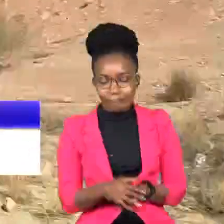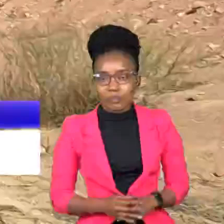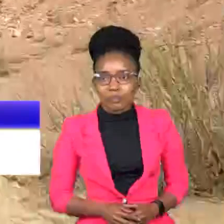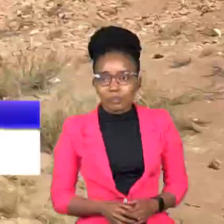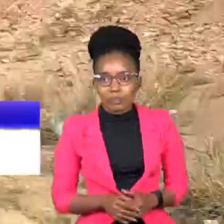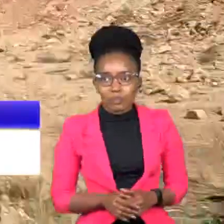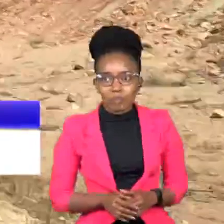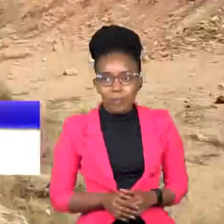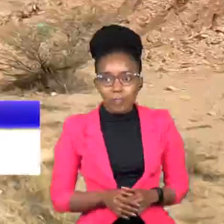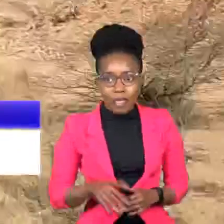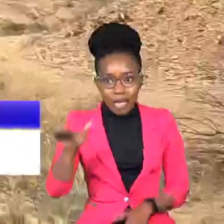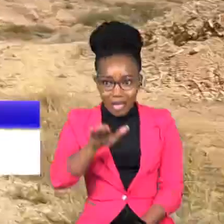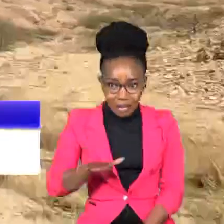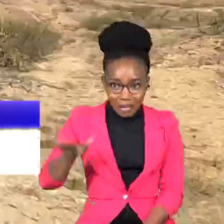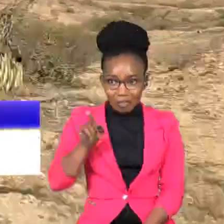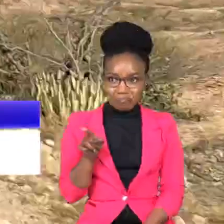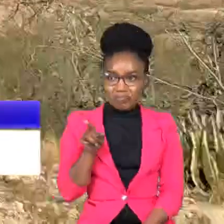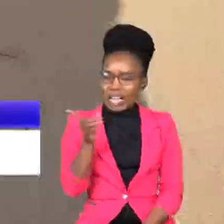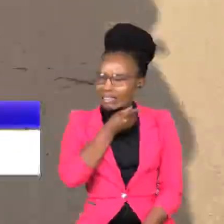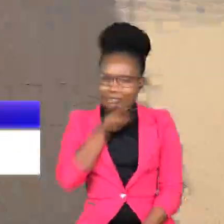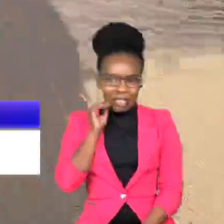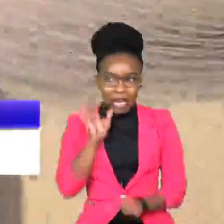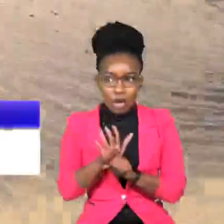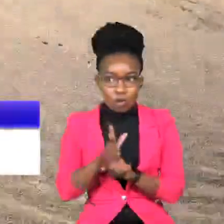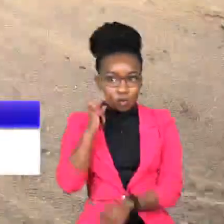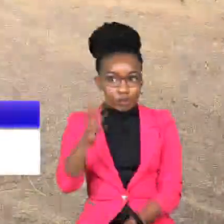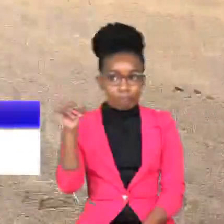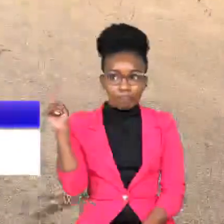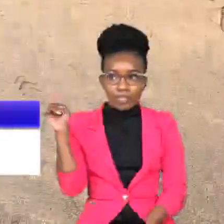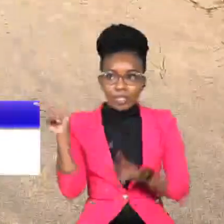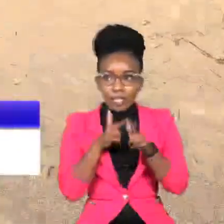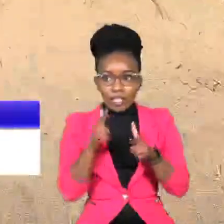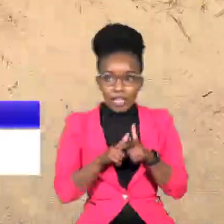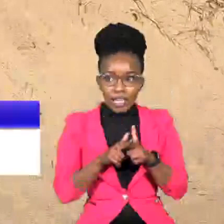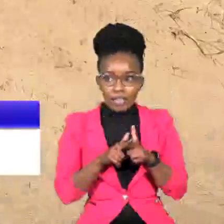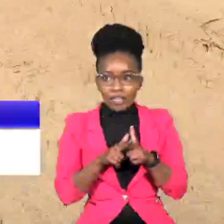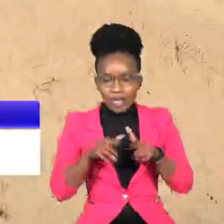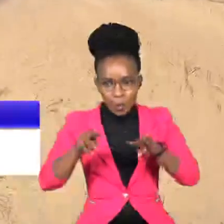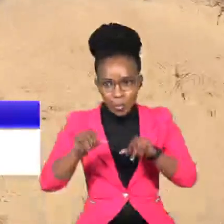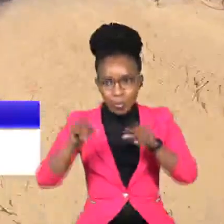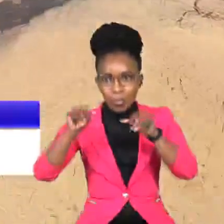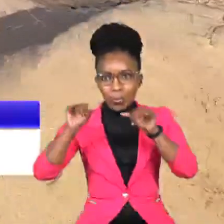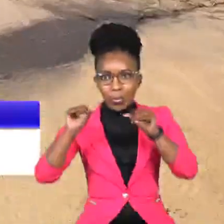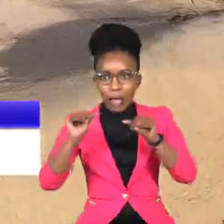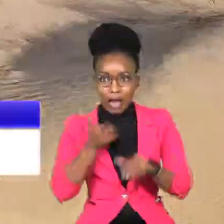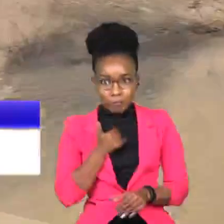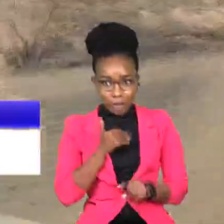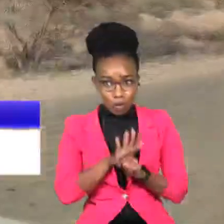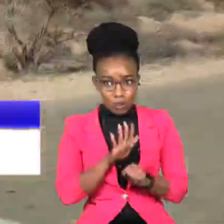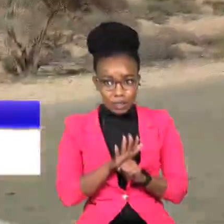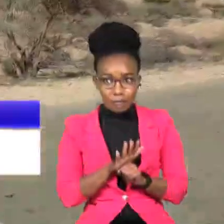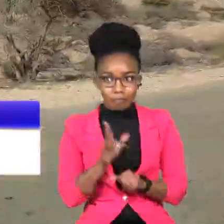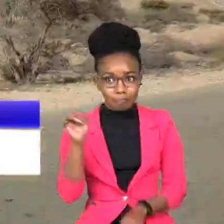The vegetation begins to disappear, and for a while you get into an arid situation.